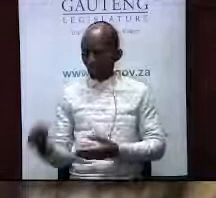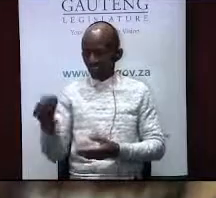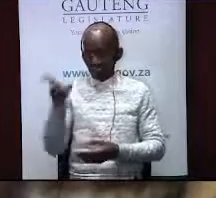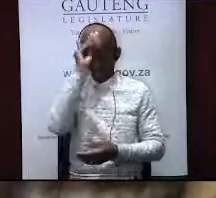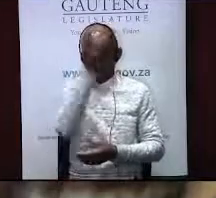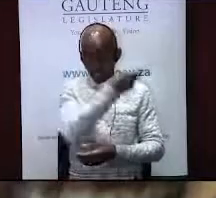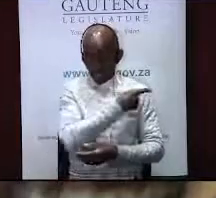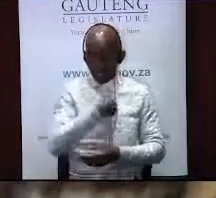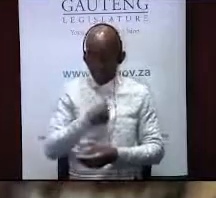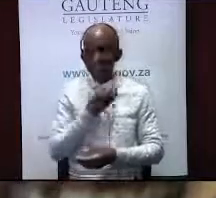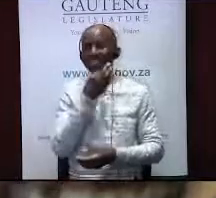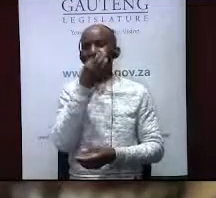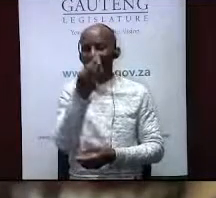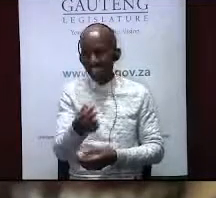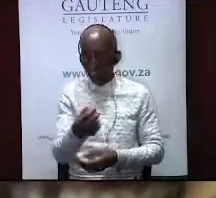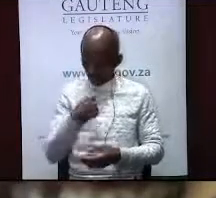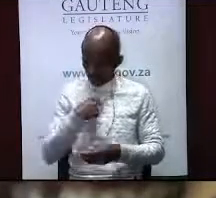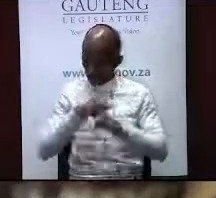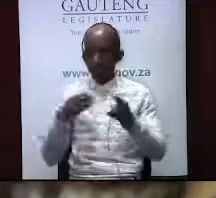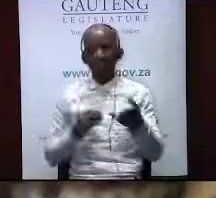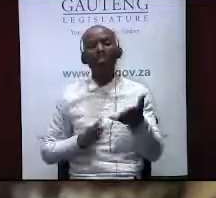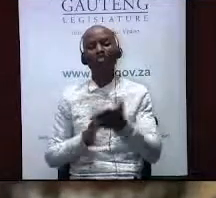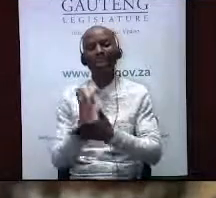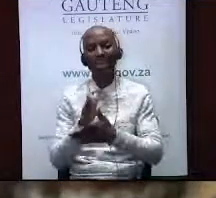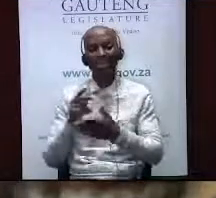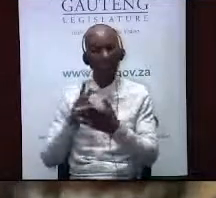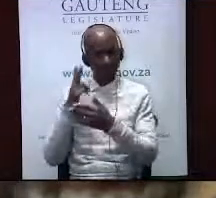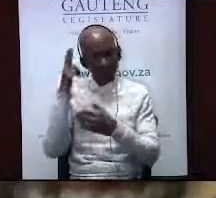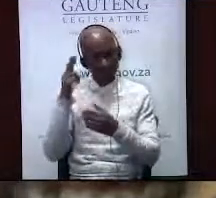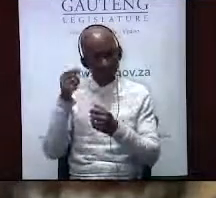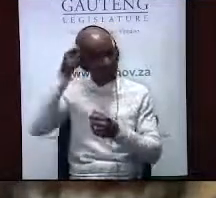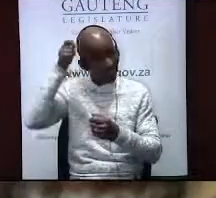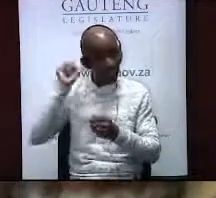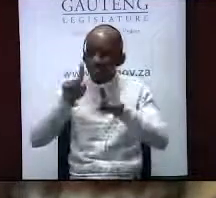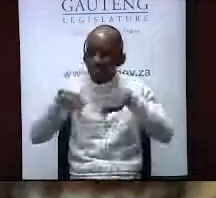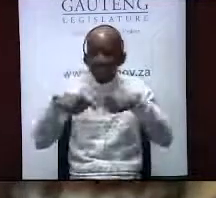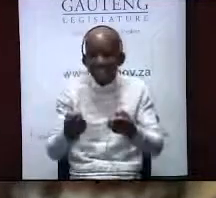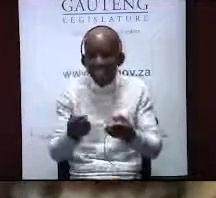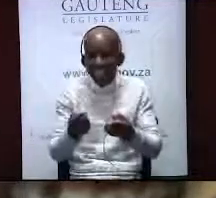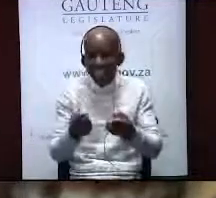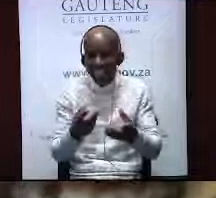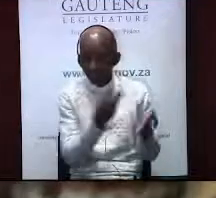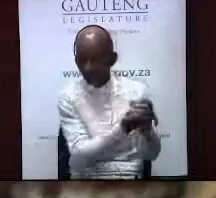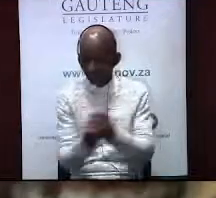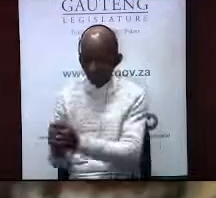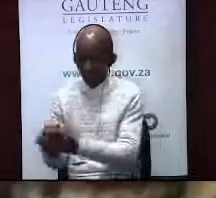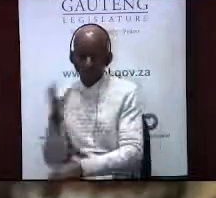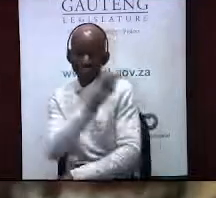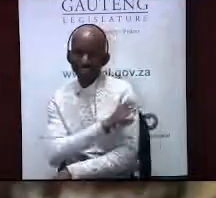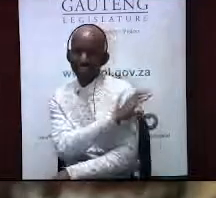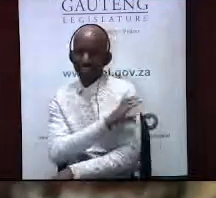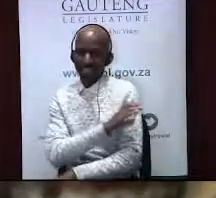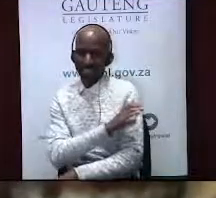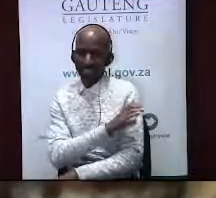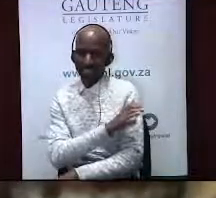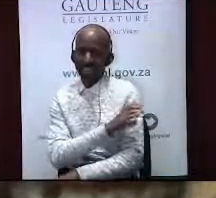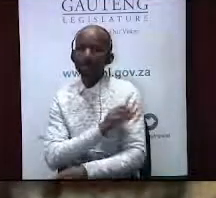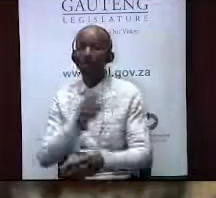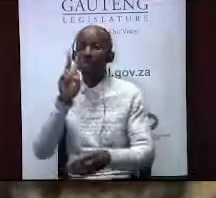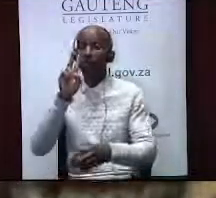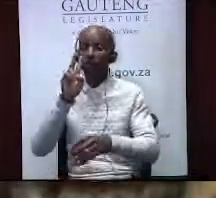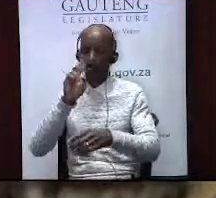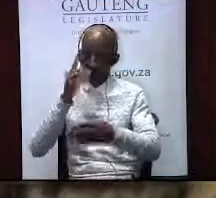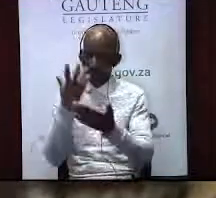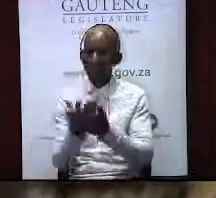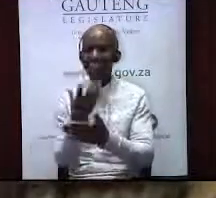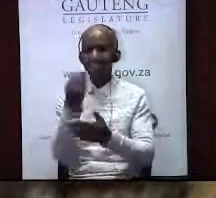gore you have no right to remove the hair ya ngwana wa gago. You cannot take your child to the clinic. By 2 o'clock, you